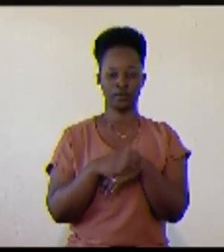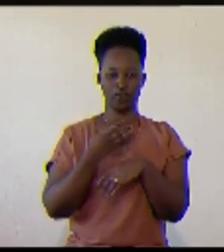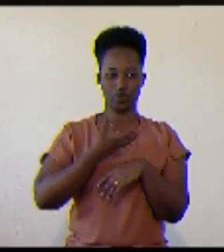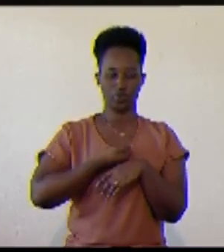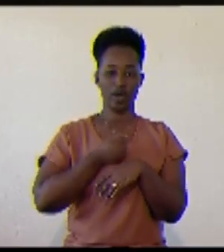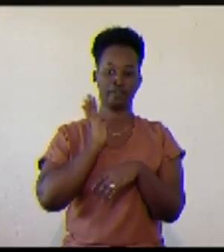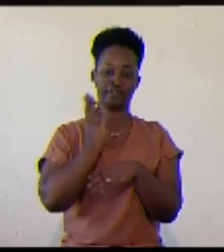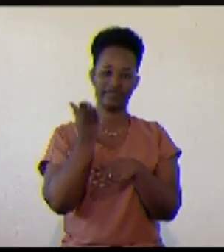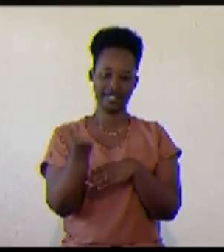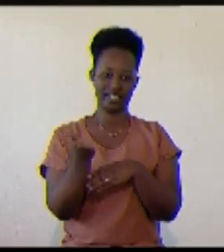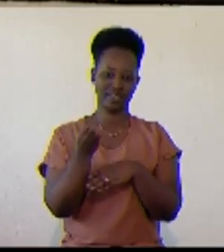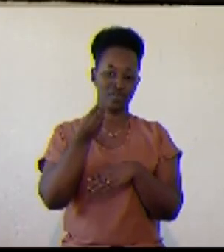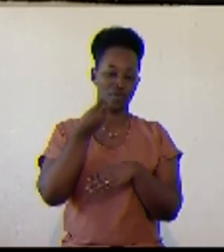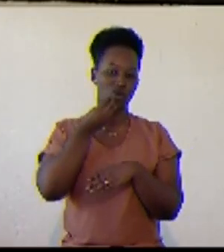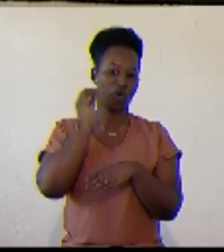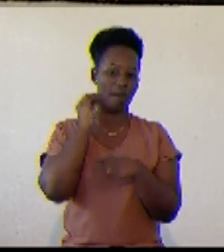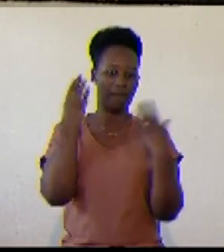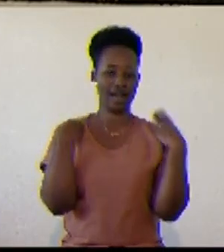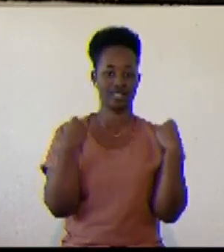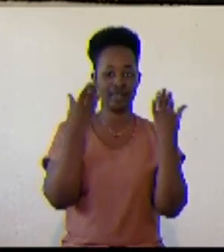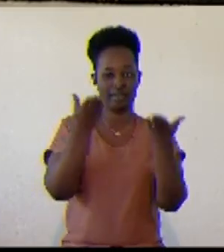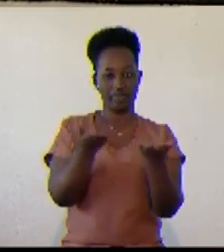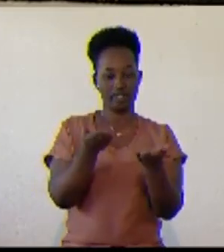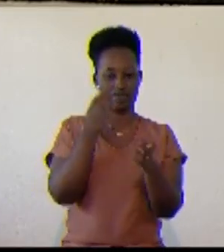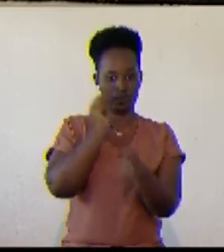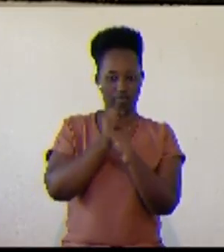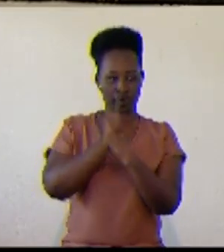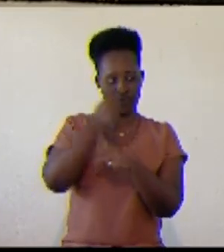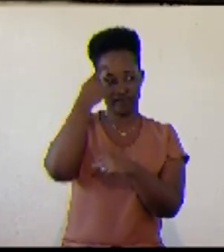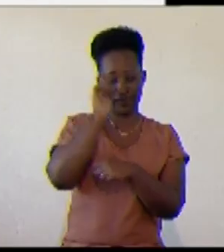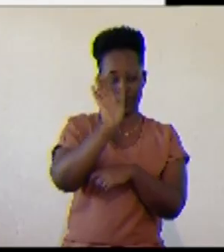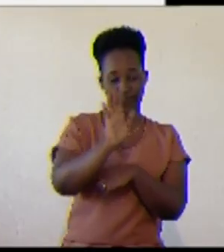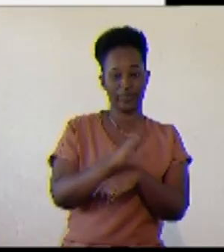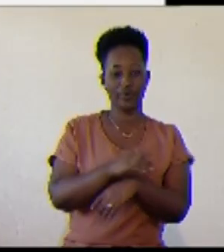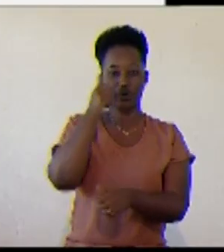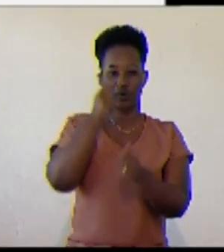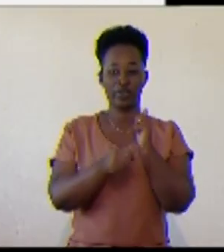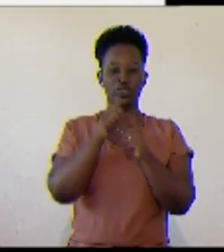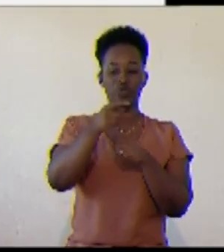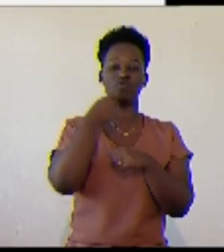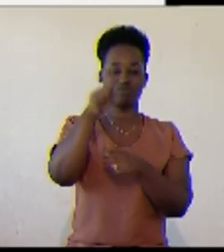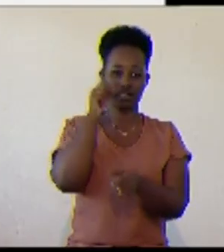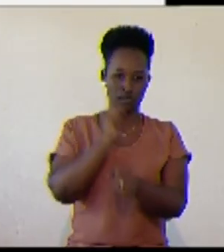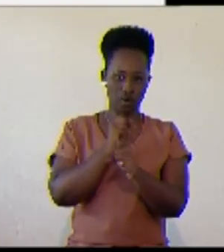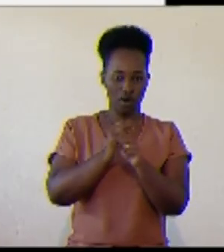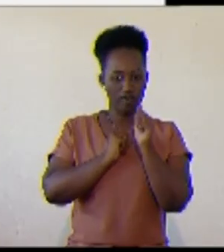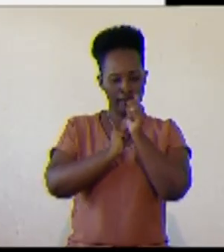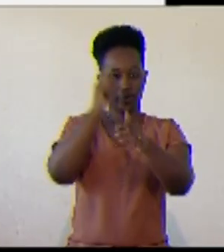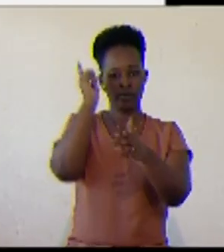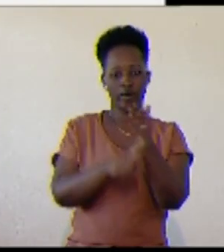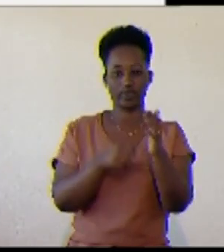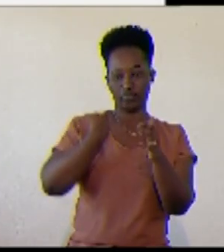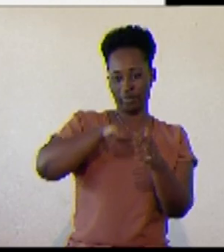have this home assignment. I have work for you, which you have to work out following what we have